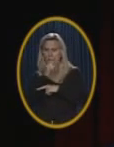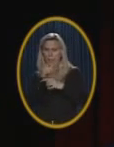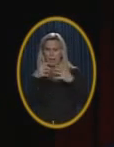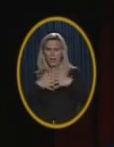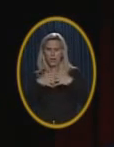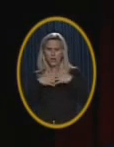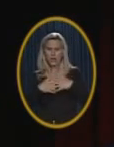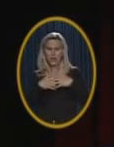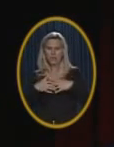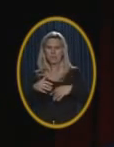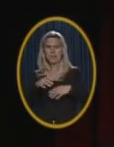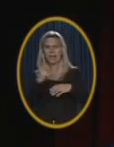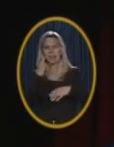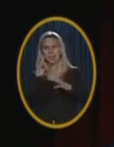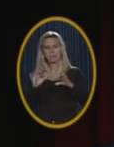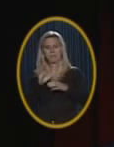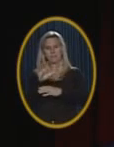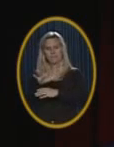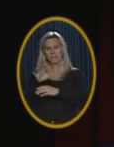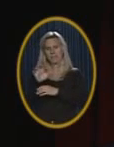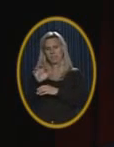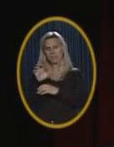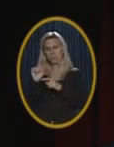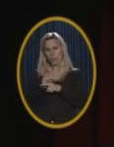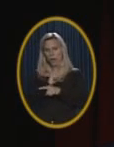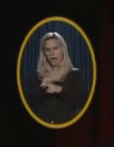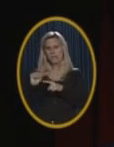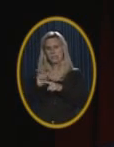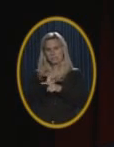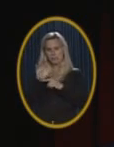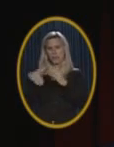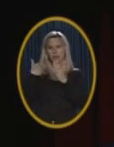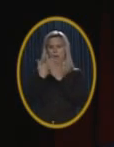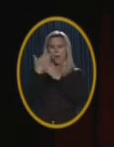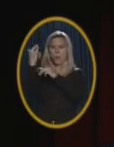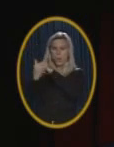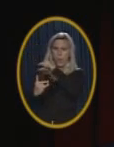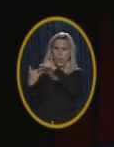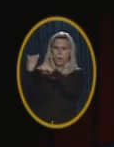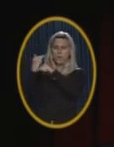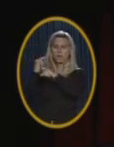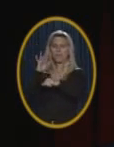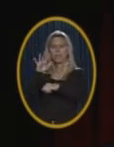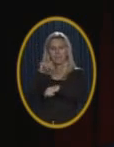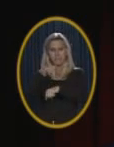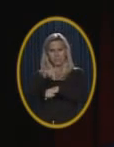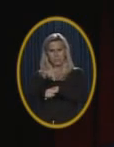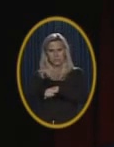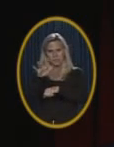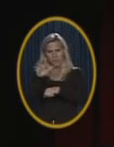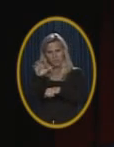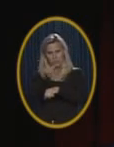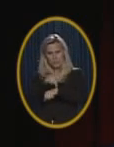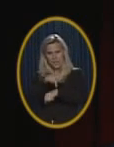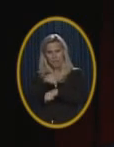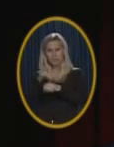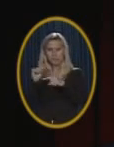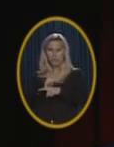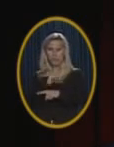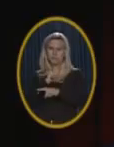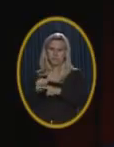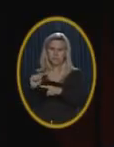Hutchison said we did 500 practice getting to orbit 500 times in the simulator, and we